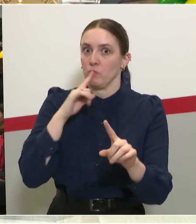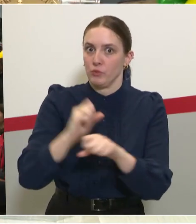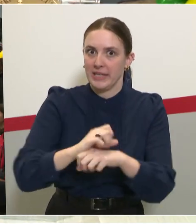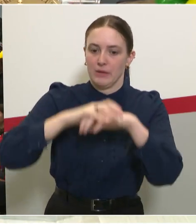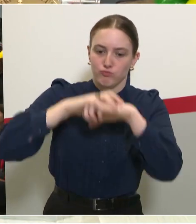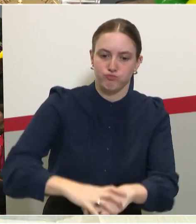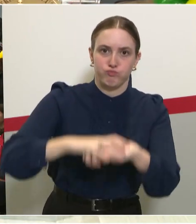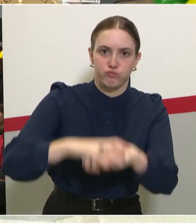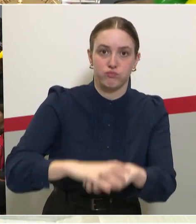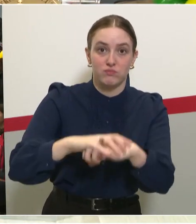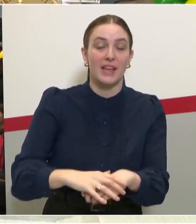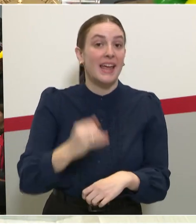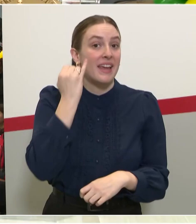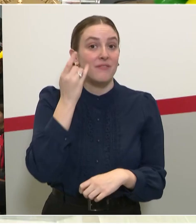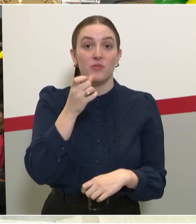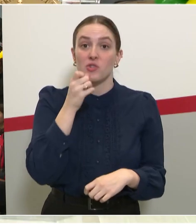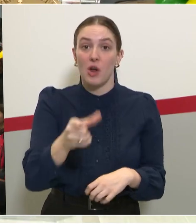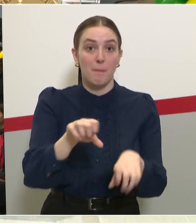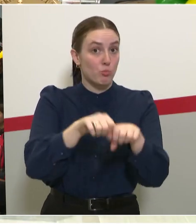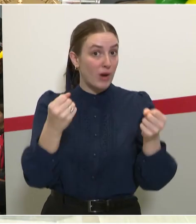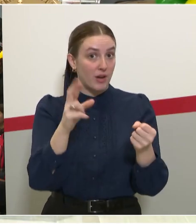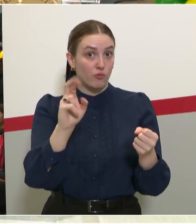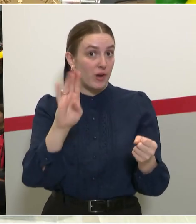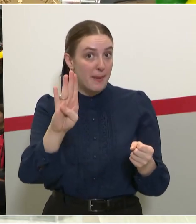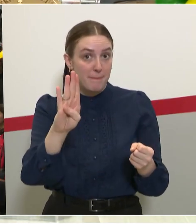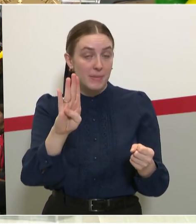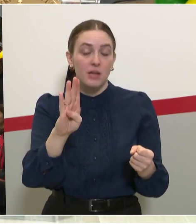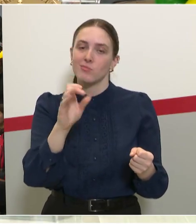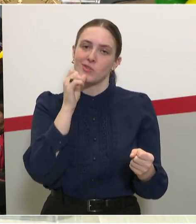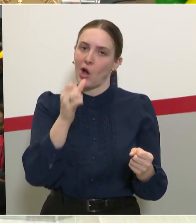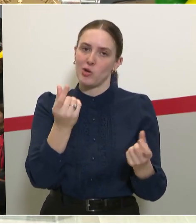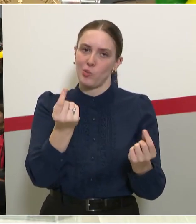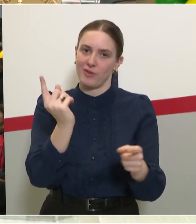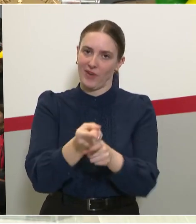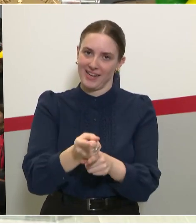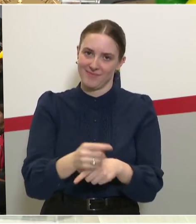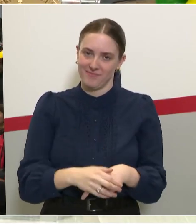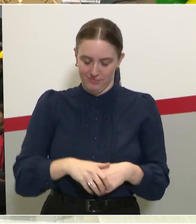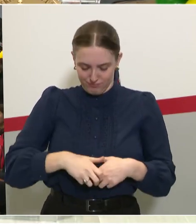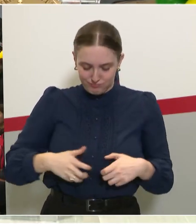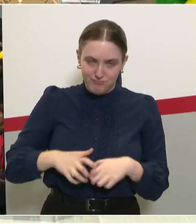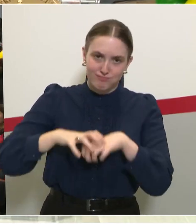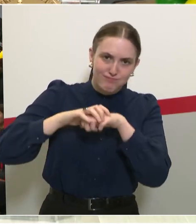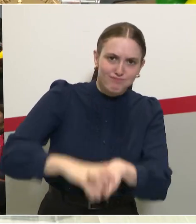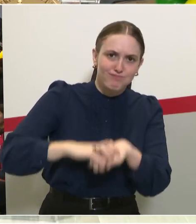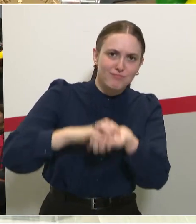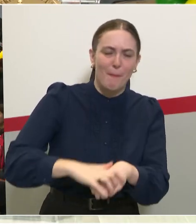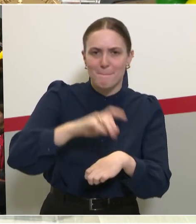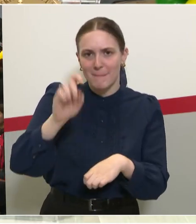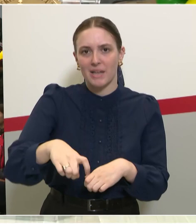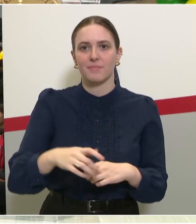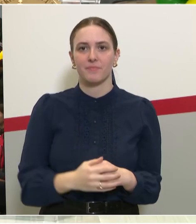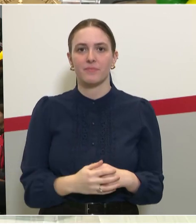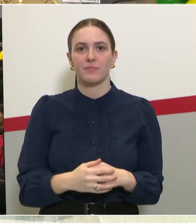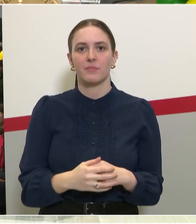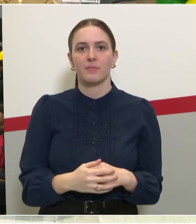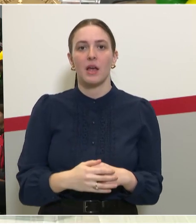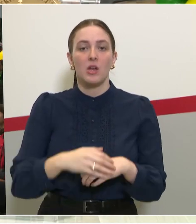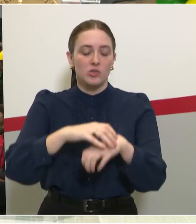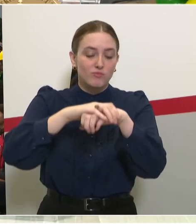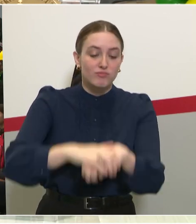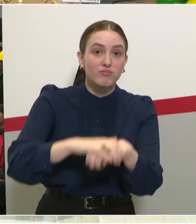the rib, you're not doing it right. So, okay, we're good. All right. So 30 compressions, like Lawson said, and you want to check the